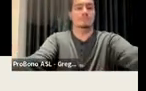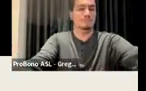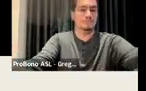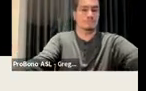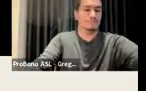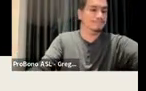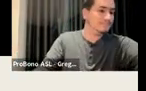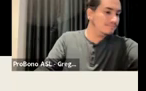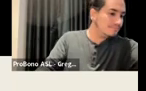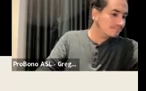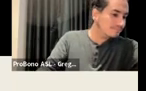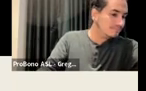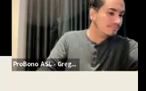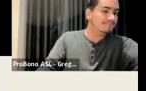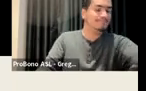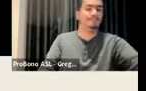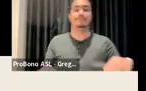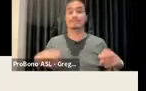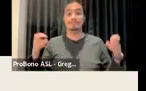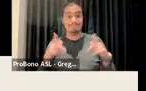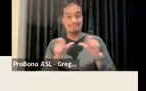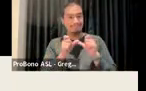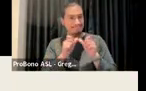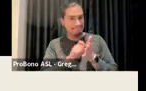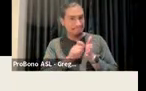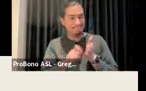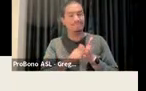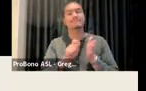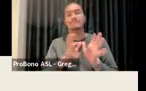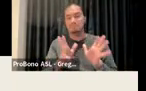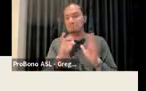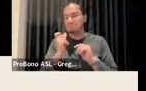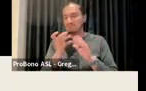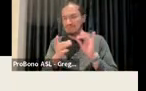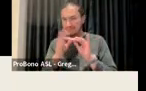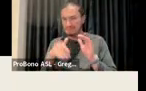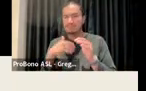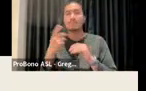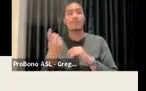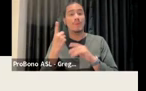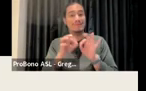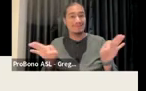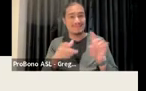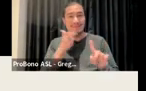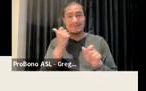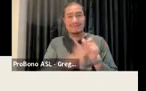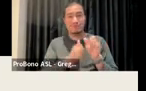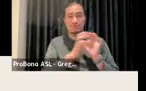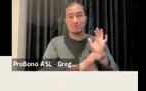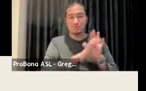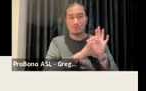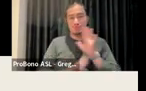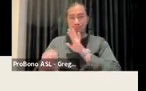Okay. Keep writing. I just, being respectful of time, I want to jump to the next thing while you're doing it. In a single sentence from each of your characters' point of